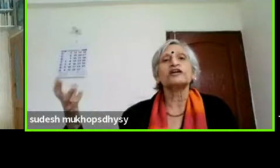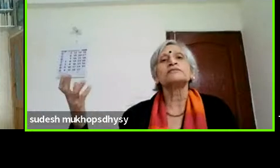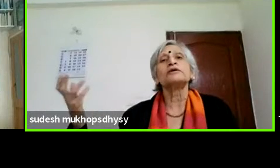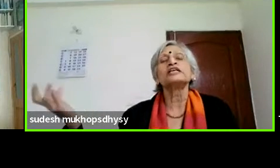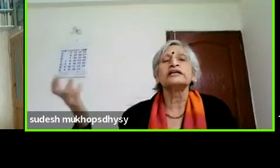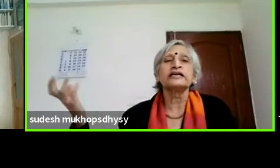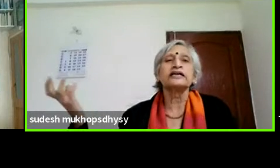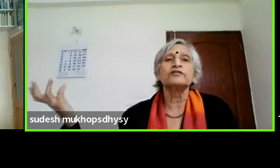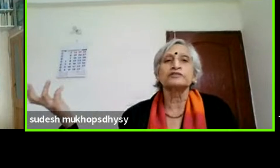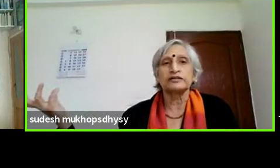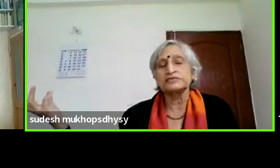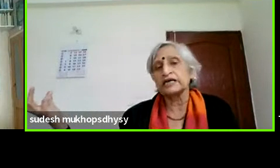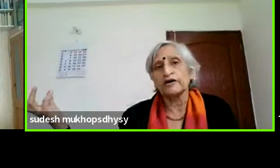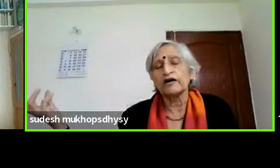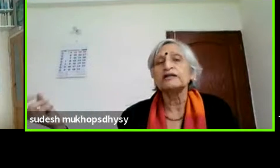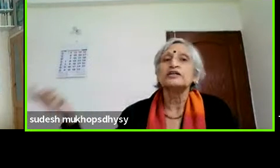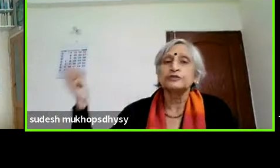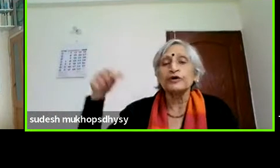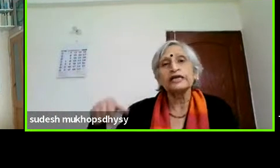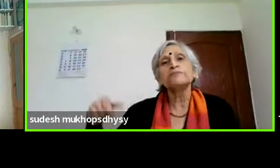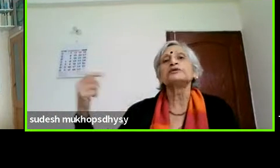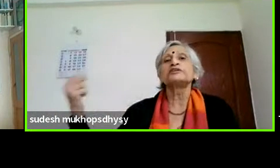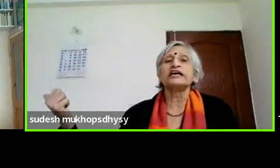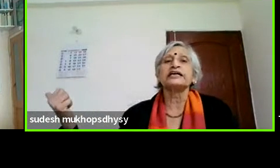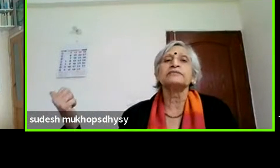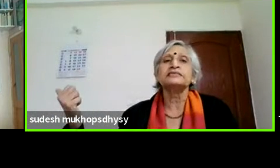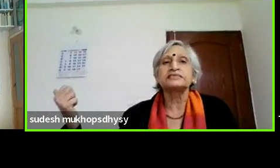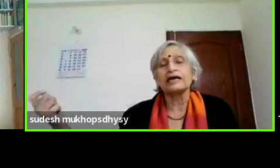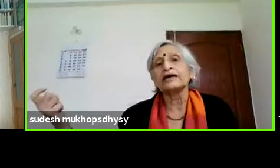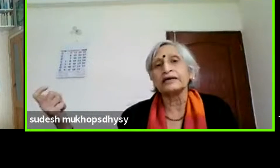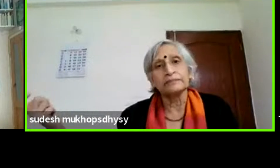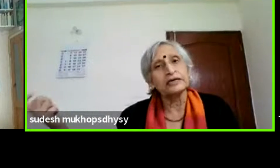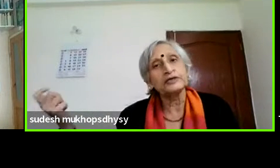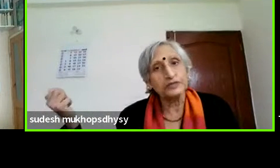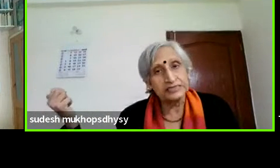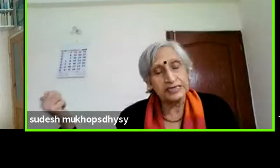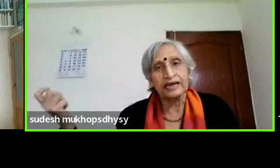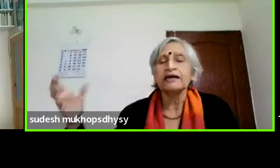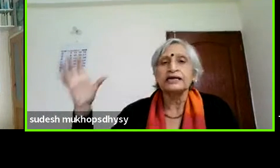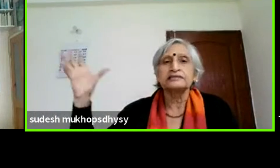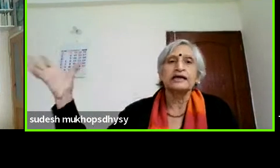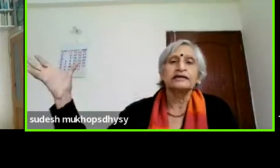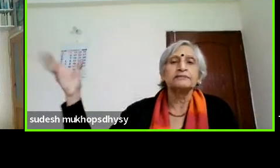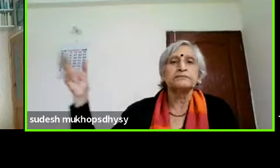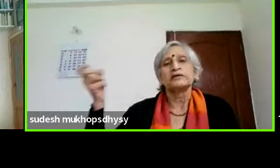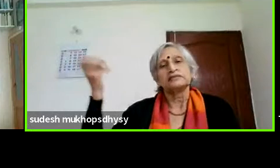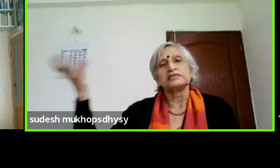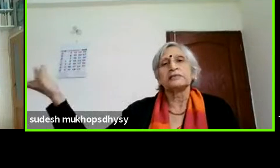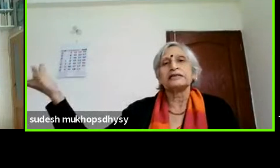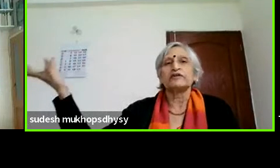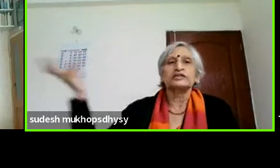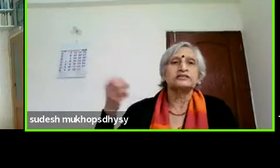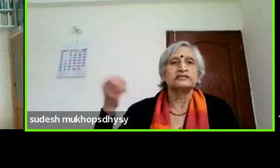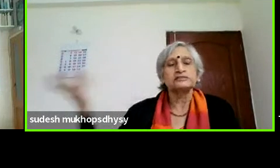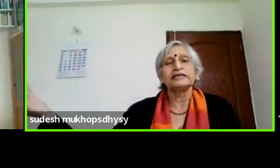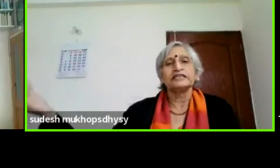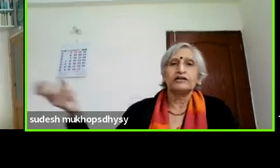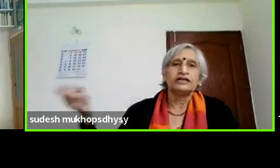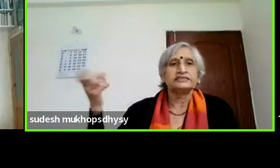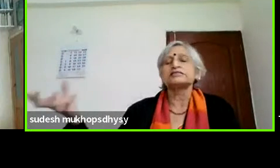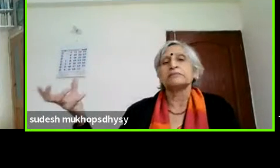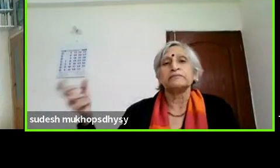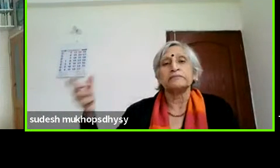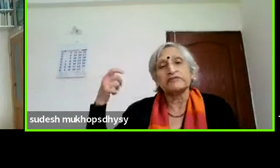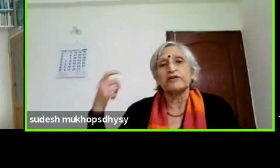difficult to talk about learning outcomes and all. The input variables, they are able to say, itna RAM, this many water, this